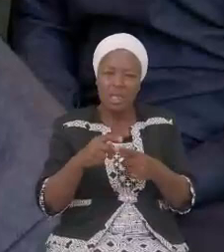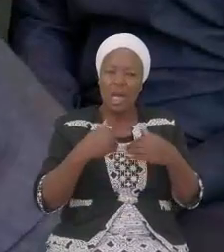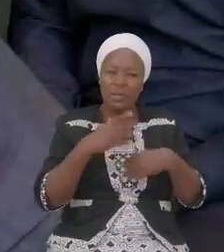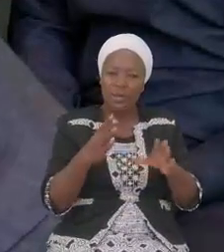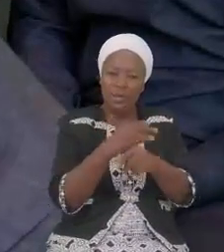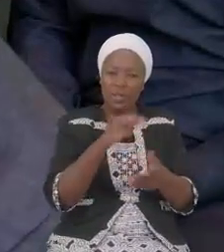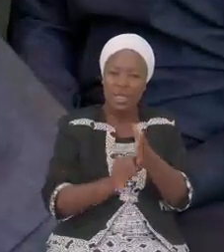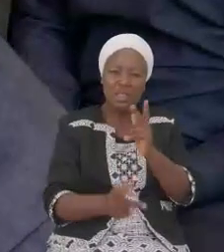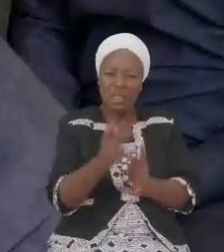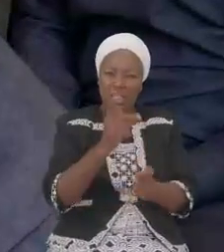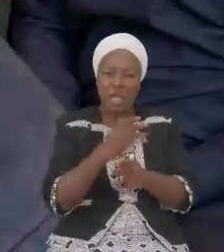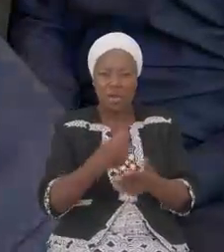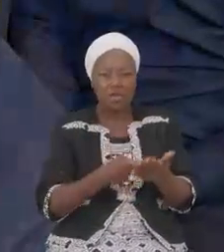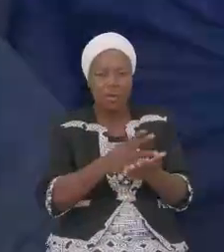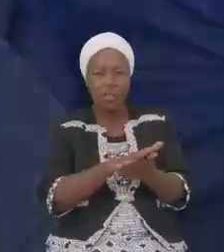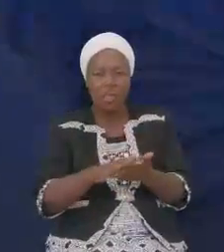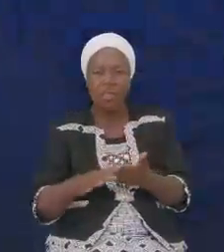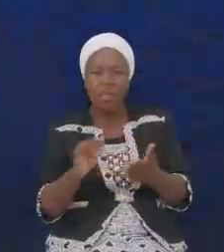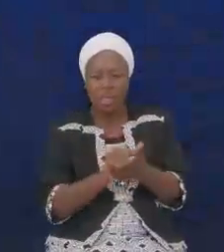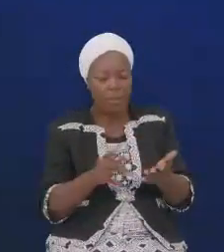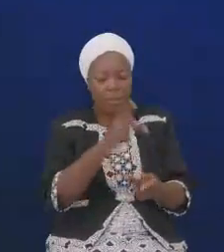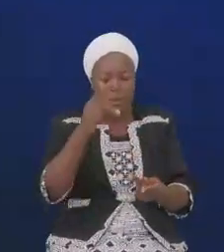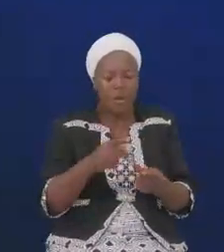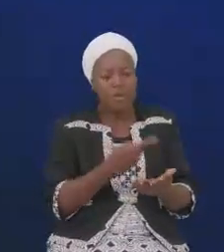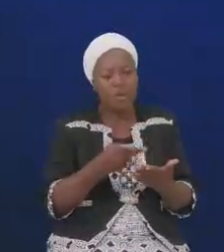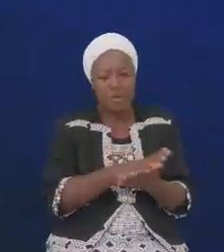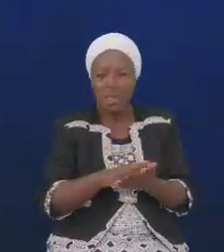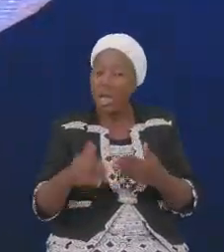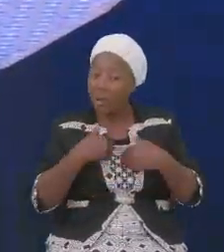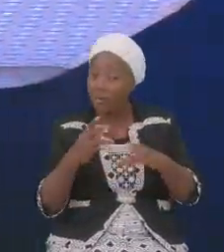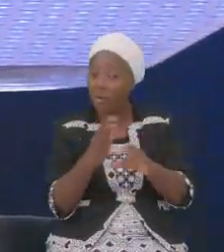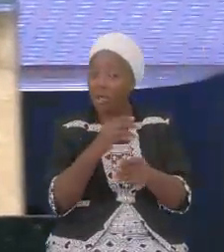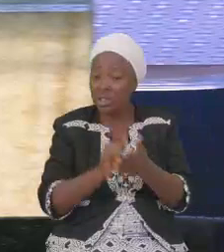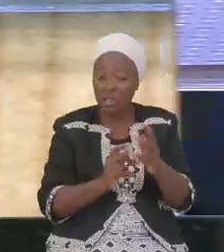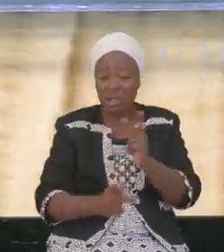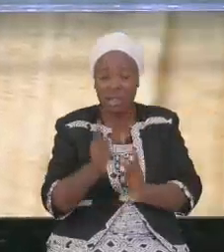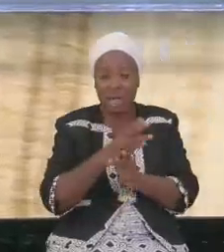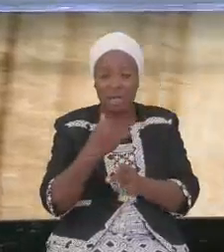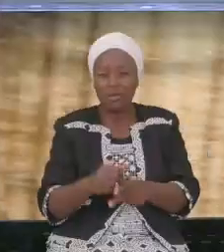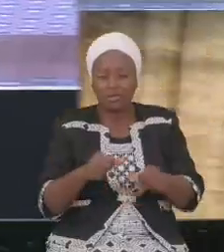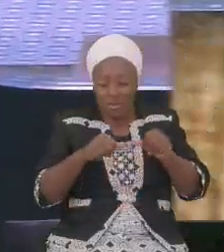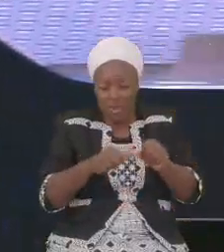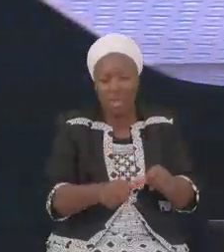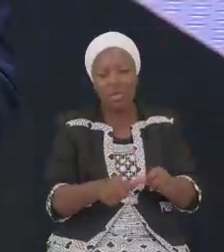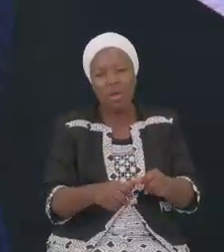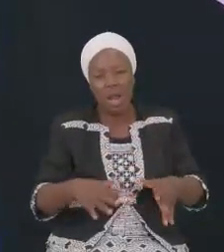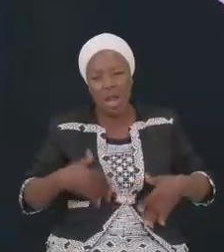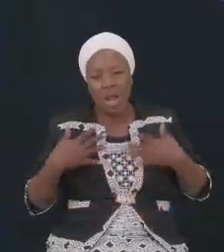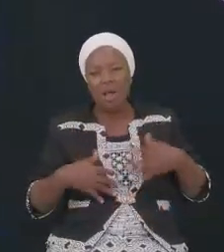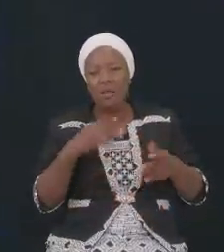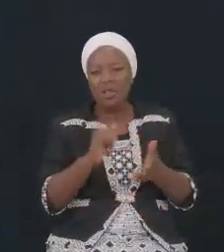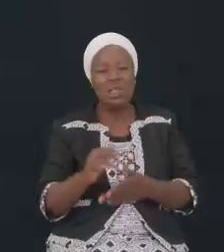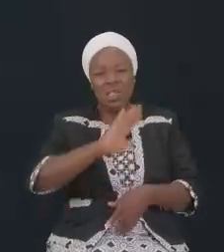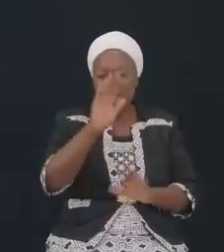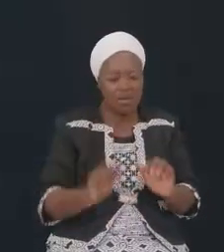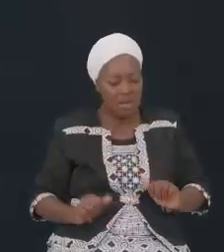that kind of holiness? Perfect holiness. Have you got that kind of consistent life that never